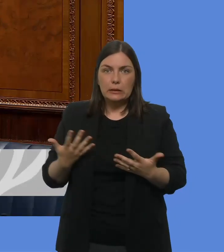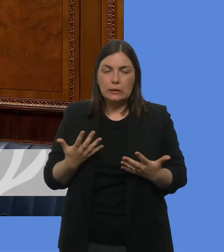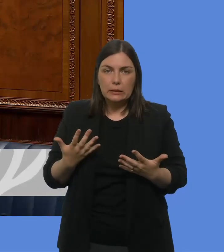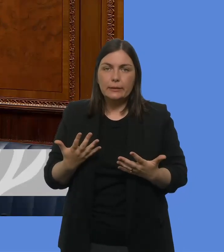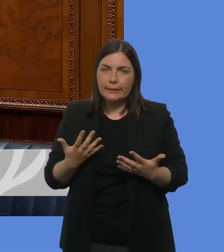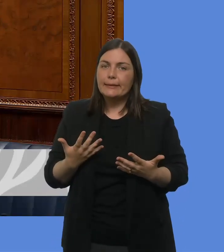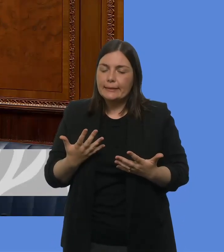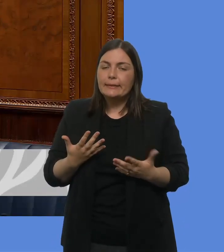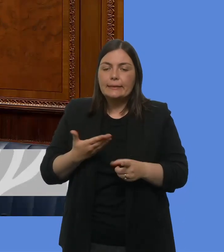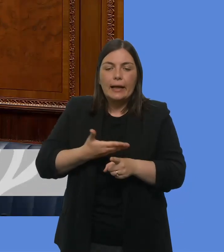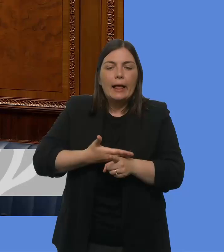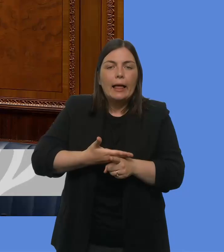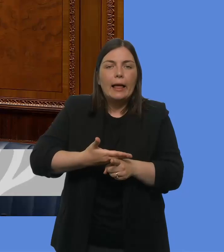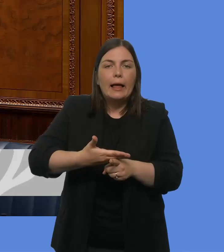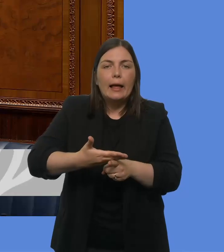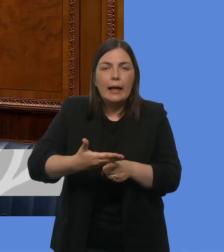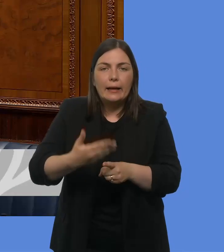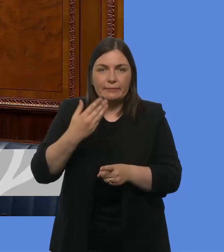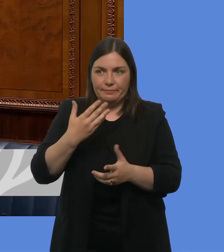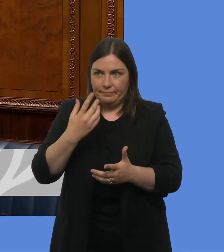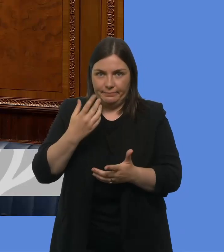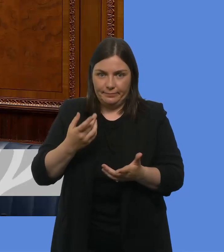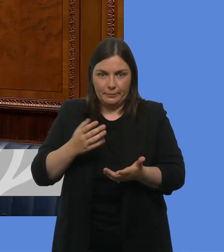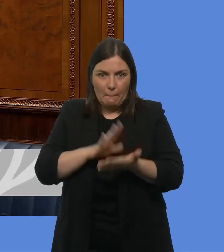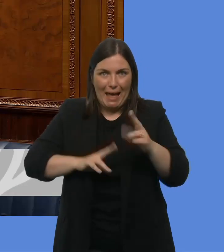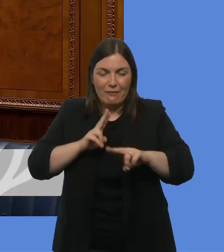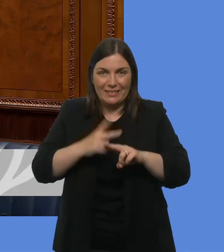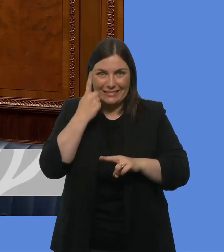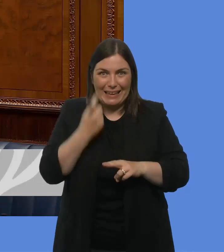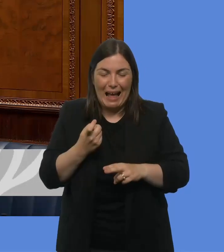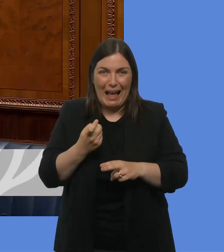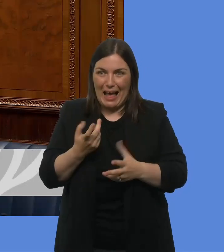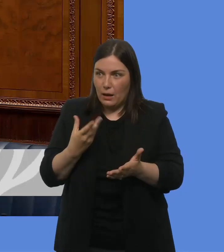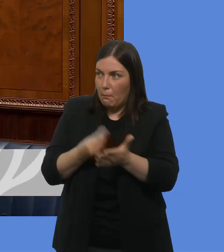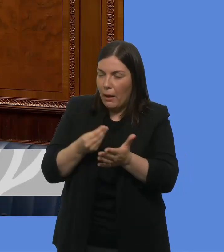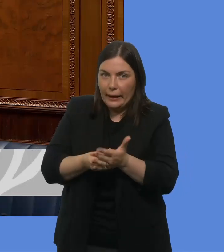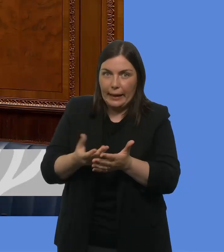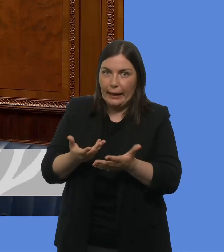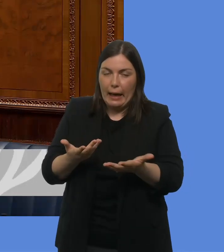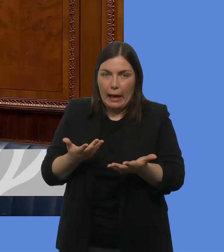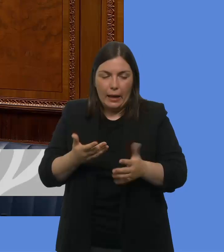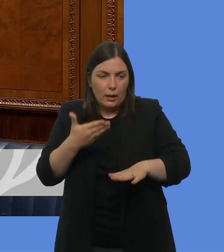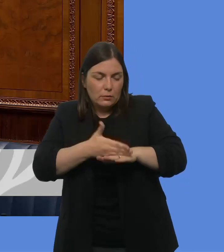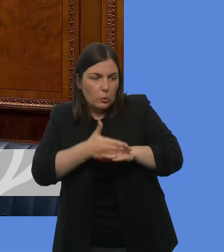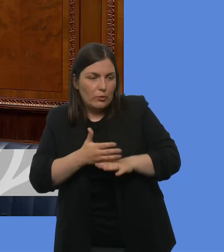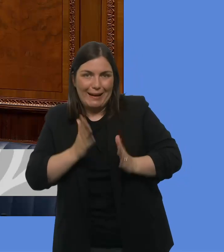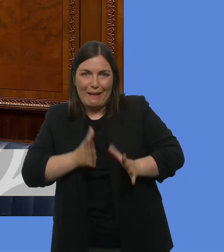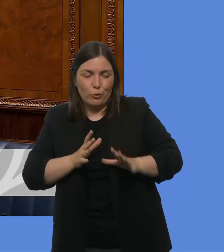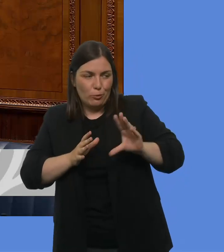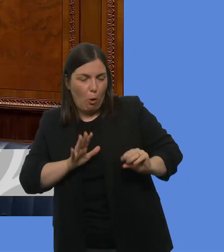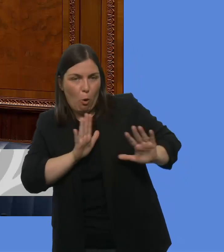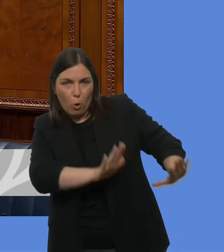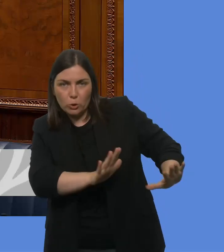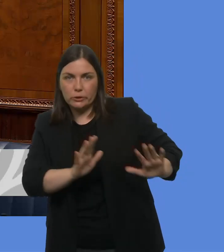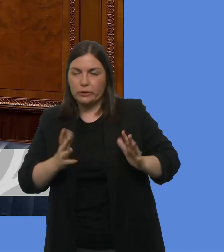leads to a loss in earnings and added expenses as parents take time from their careers and pay for services